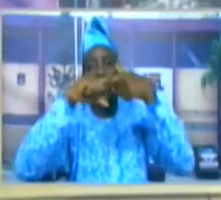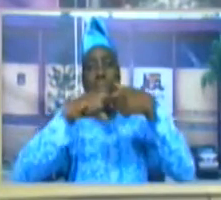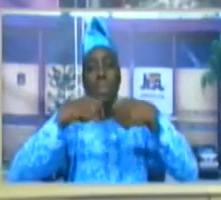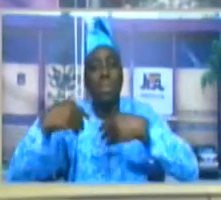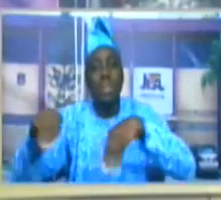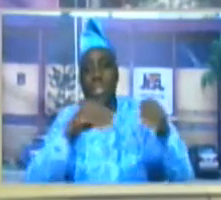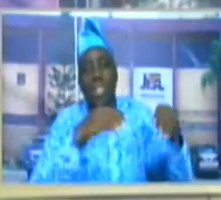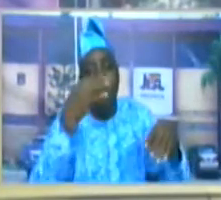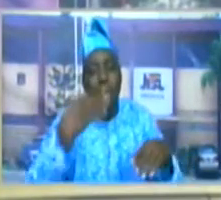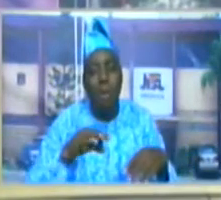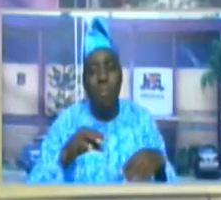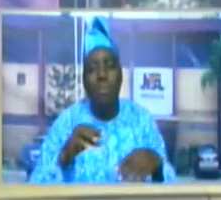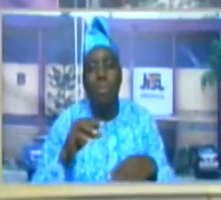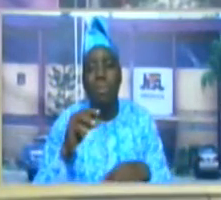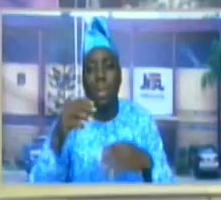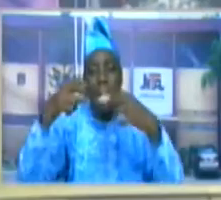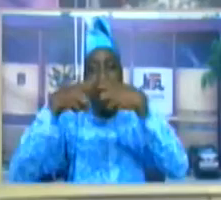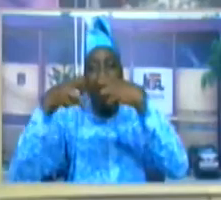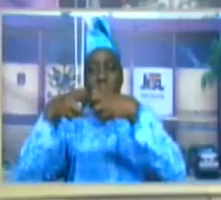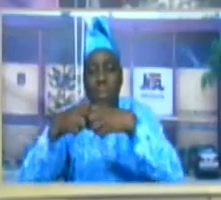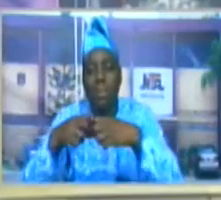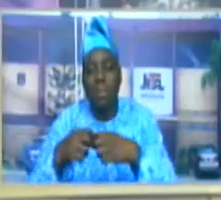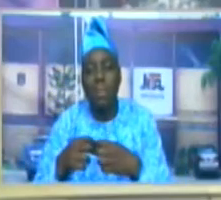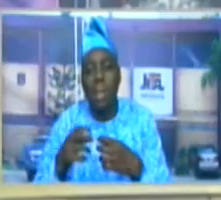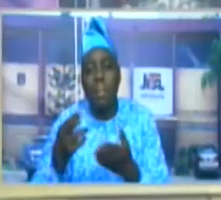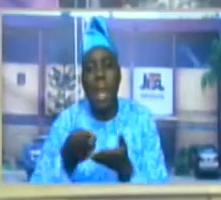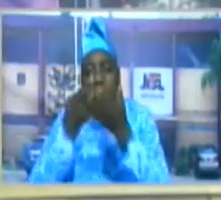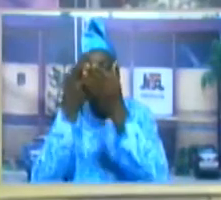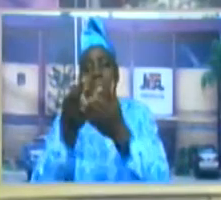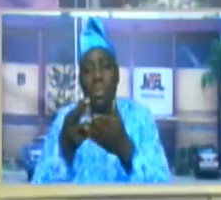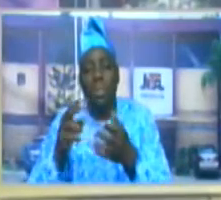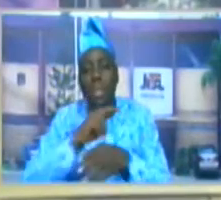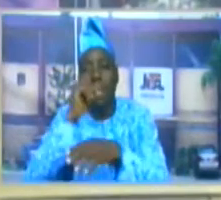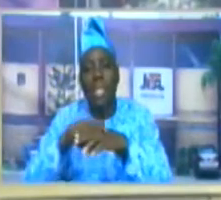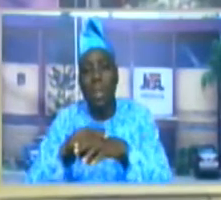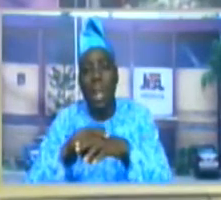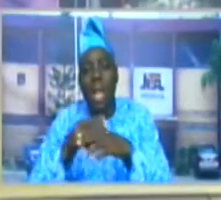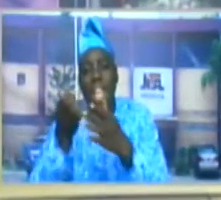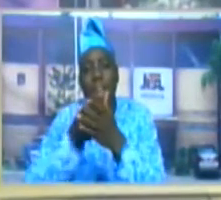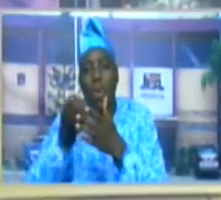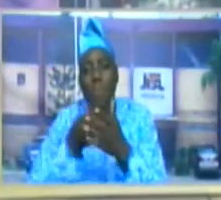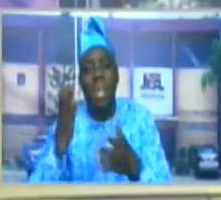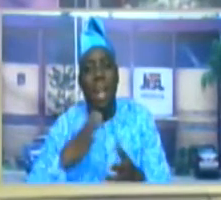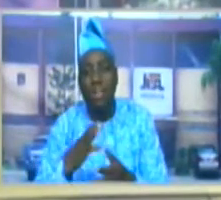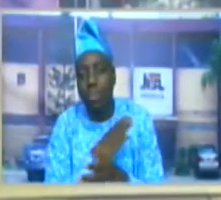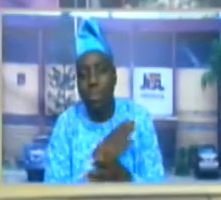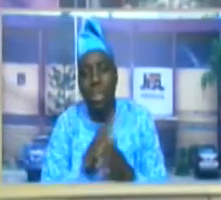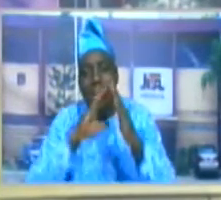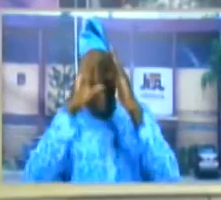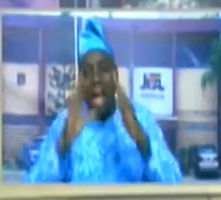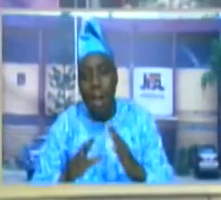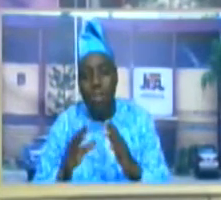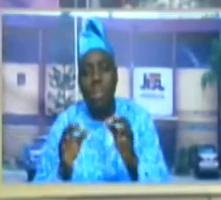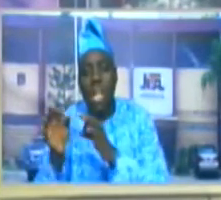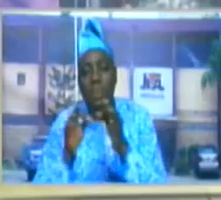power plants was informed by the recommendation of the National Economic Council. The Council, the House notes, at its